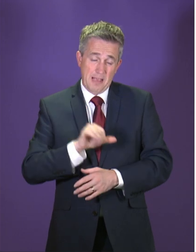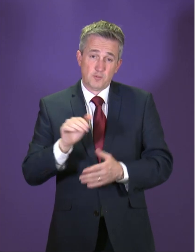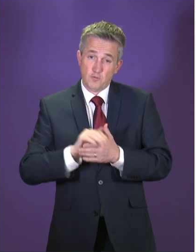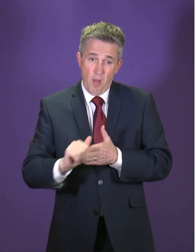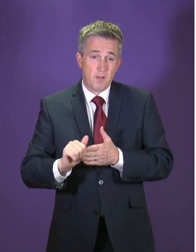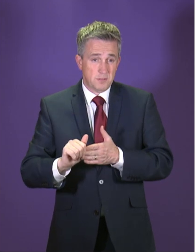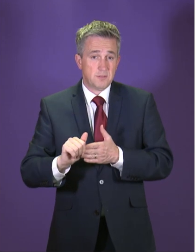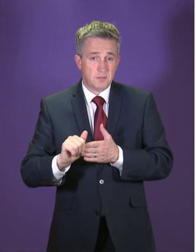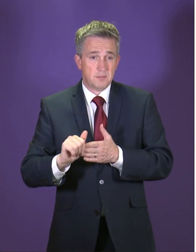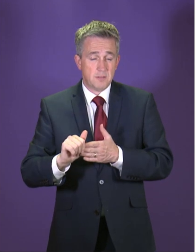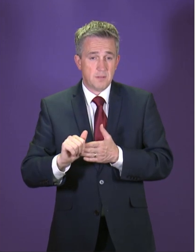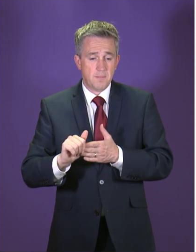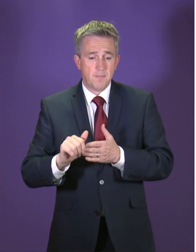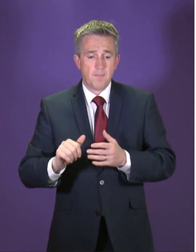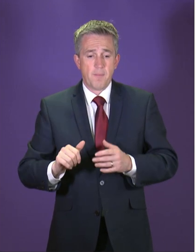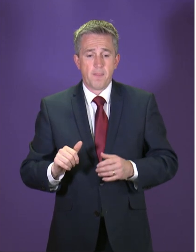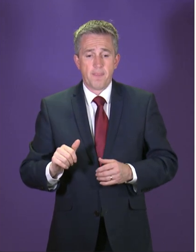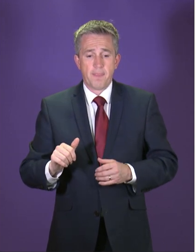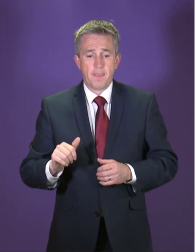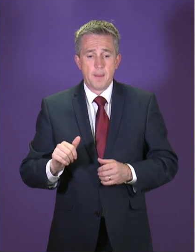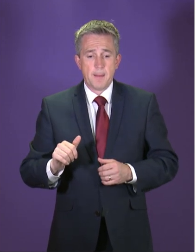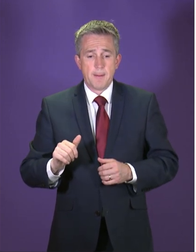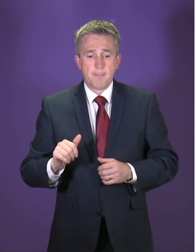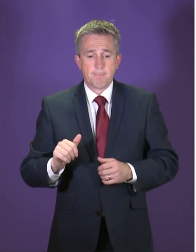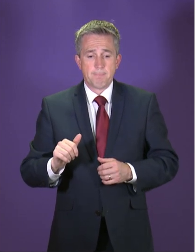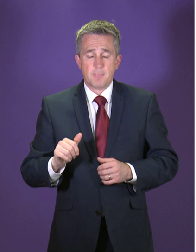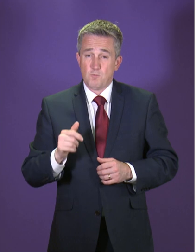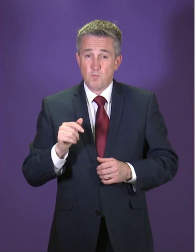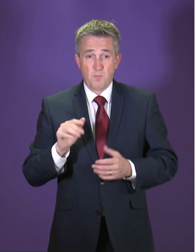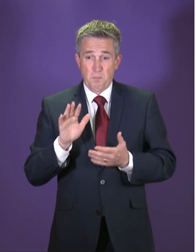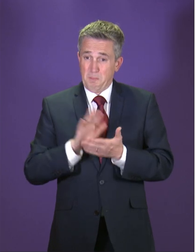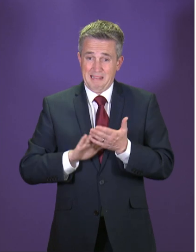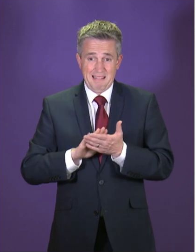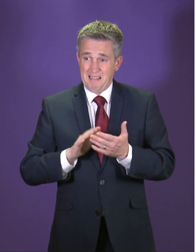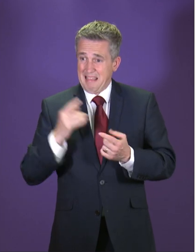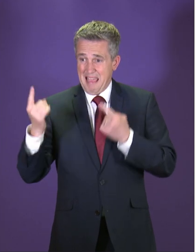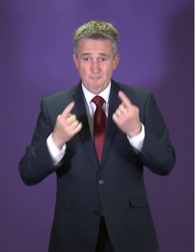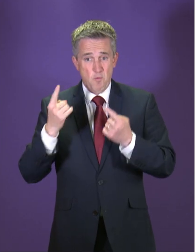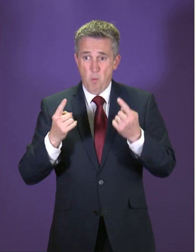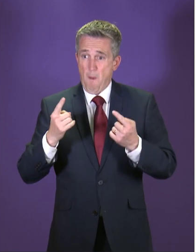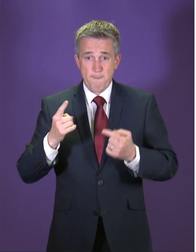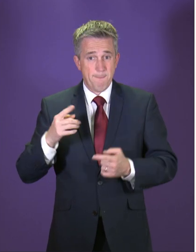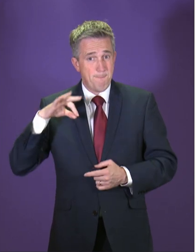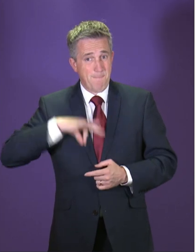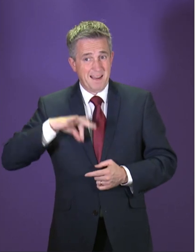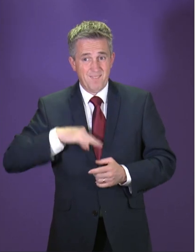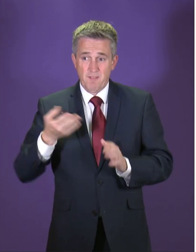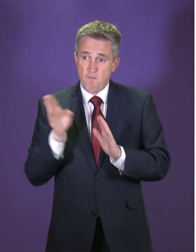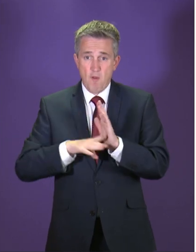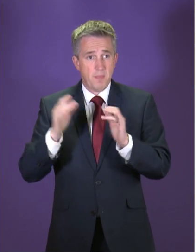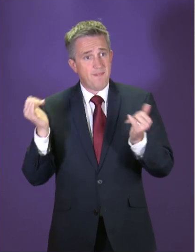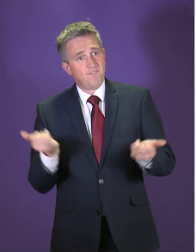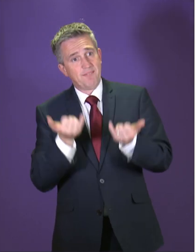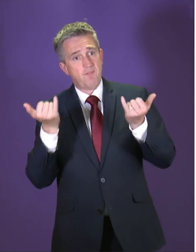So it's typically a win-win-win situation, a triple win situation, because you